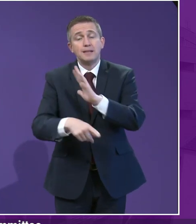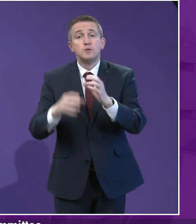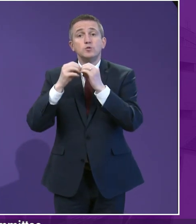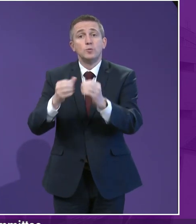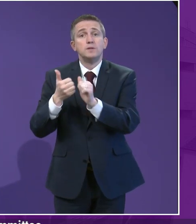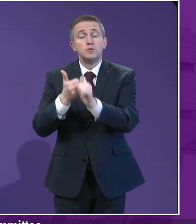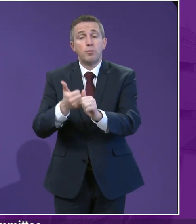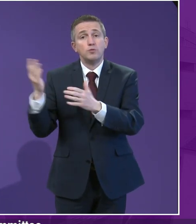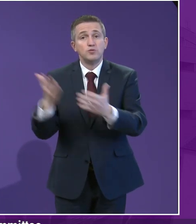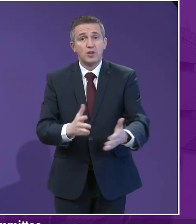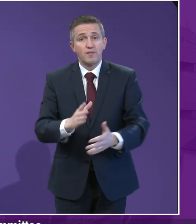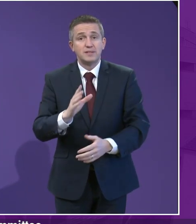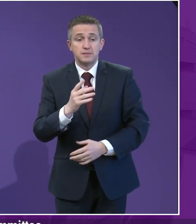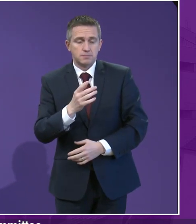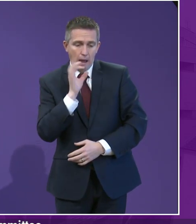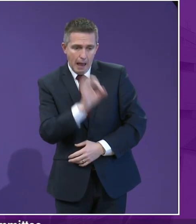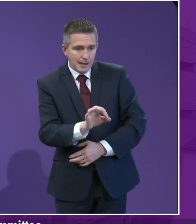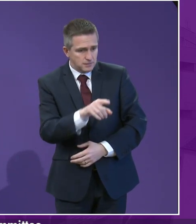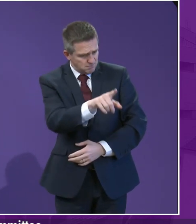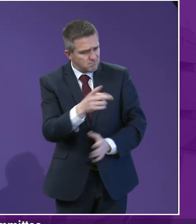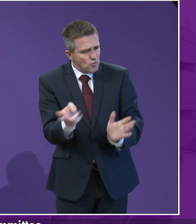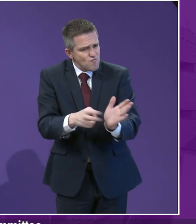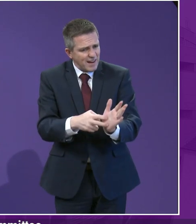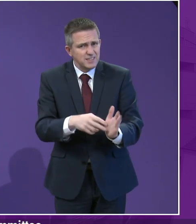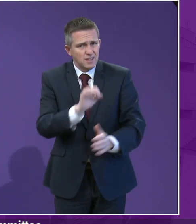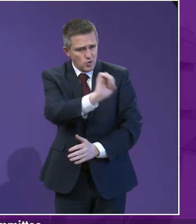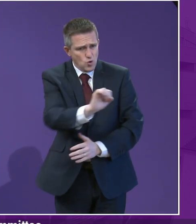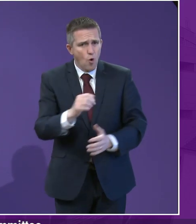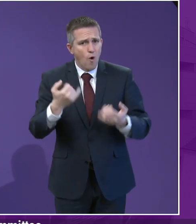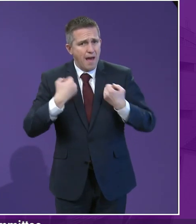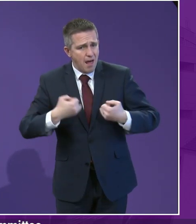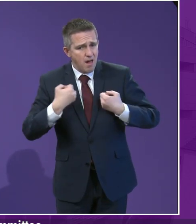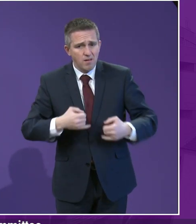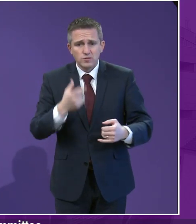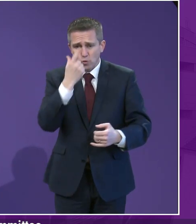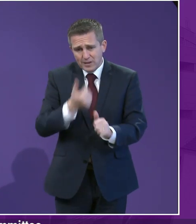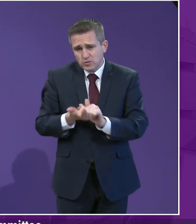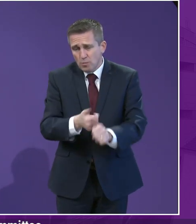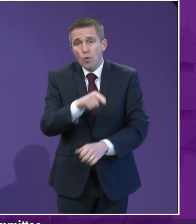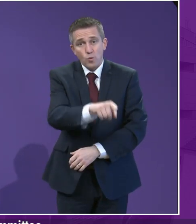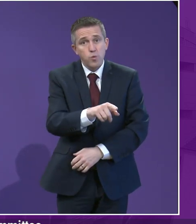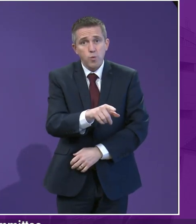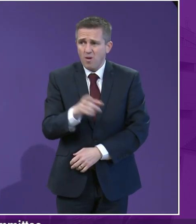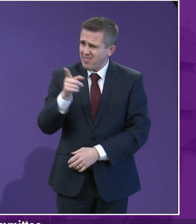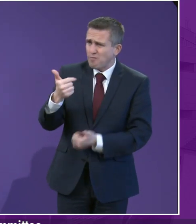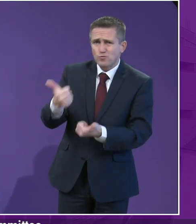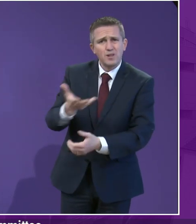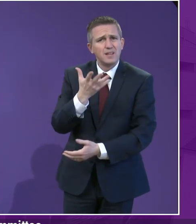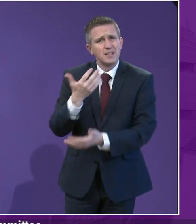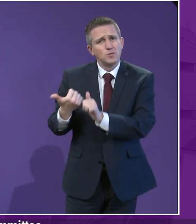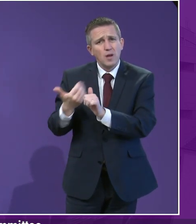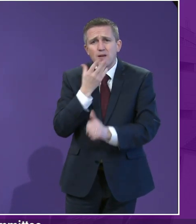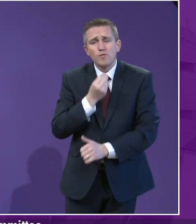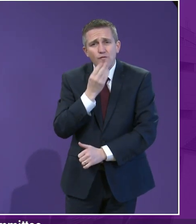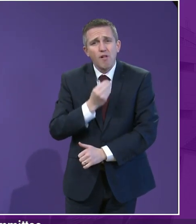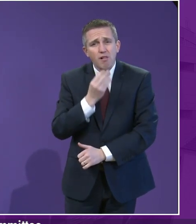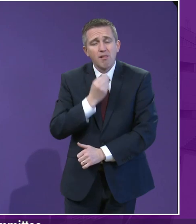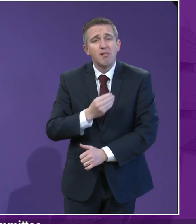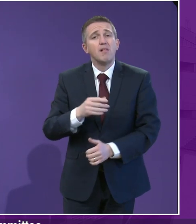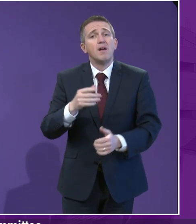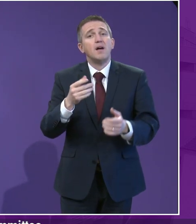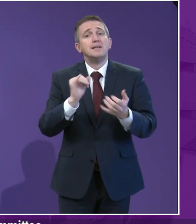okay? How are you doing? And then they can get back in contact with the student support service or with other people. I myself had a